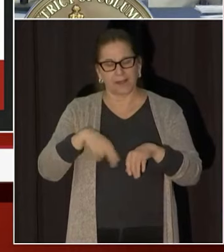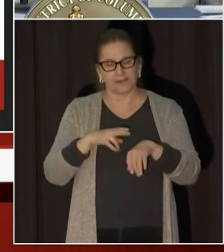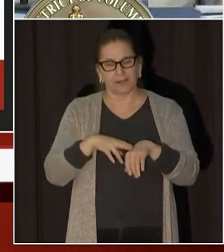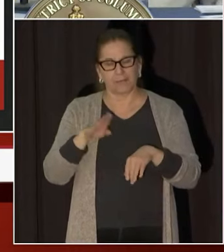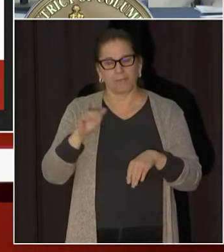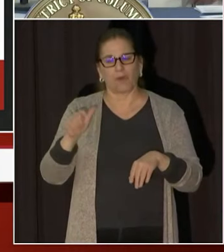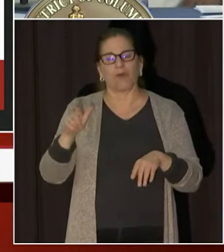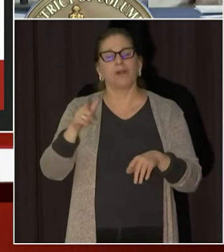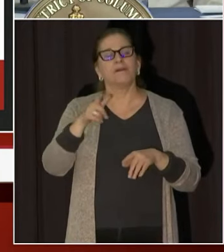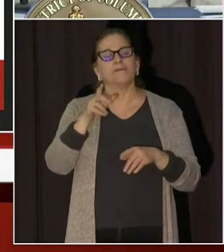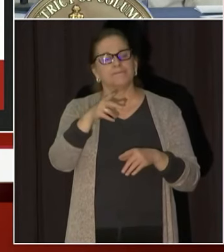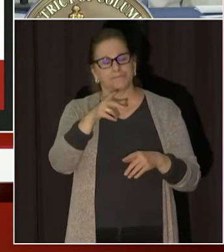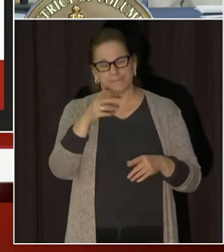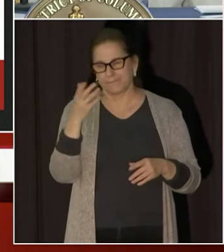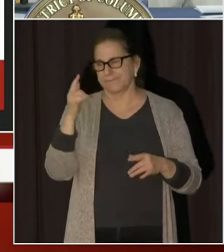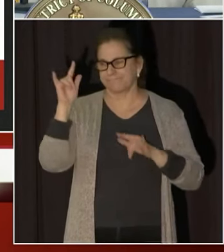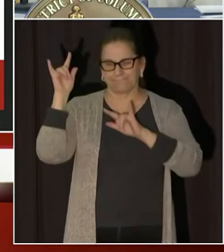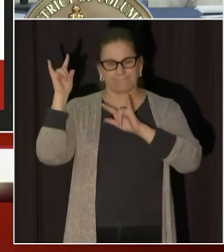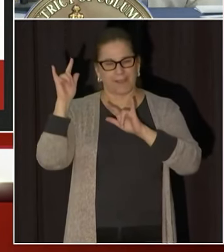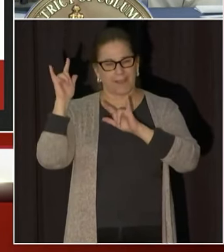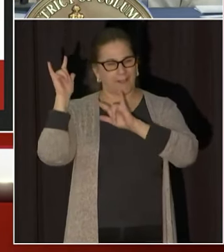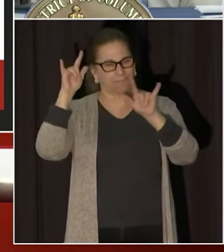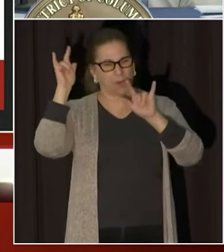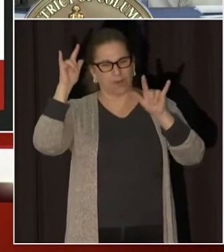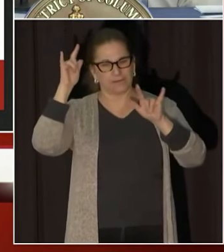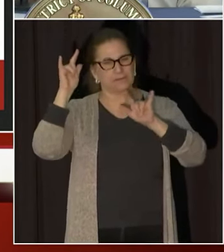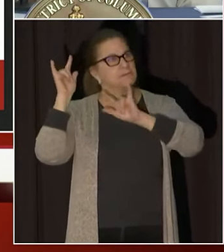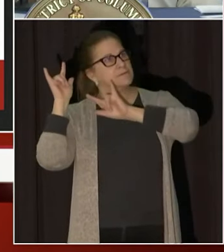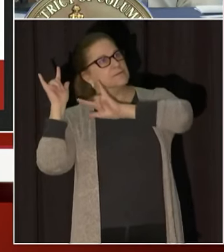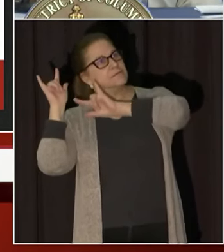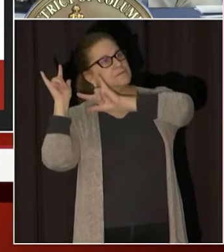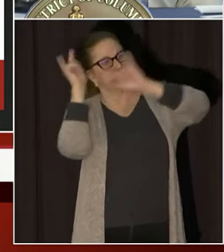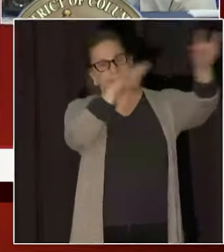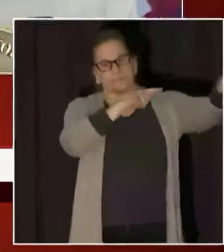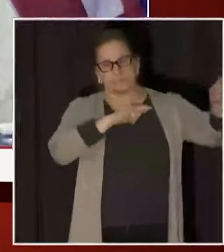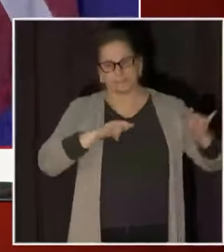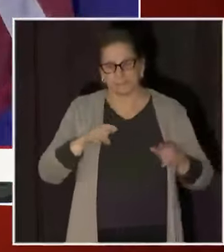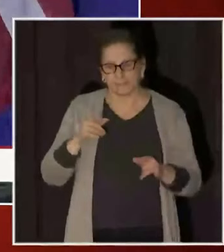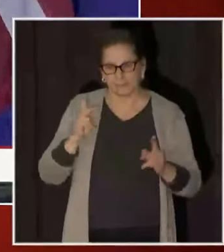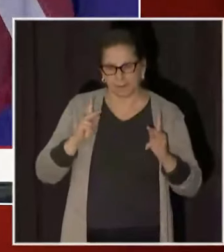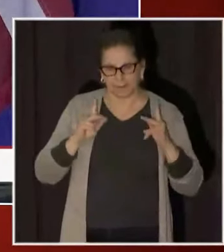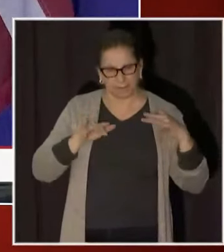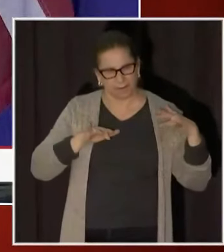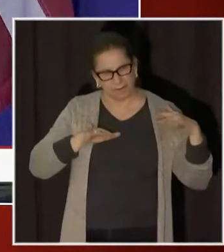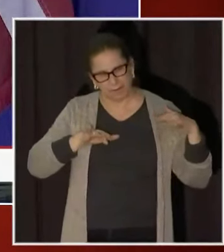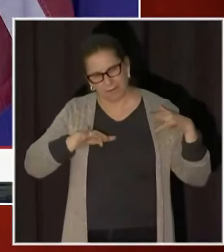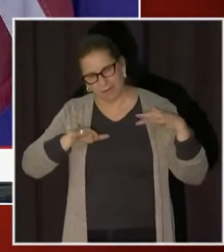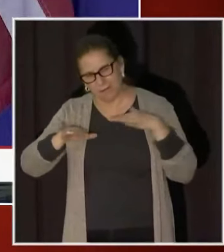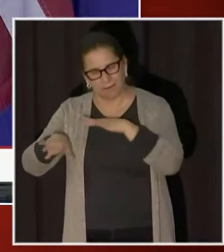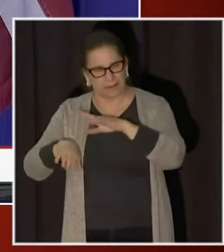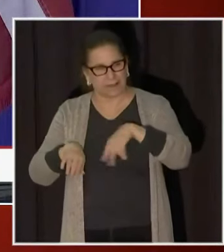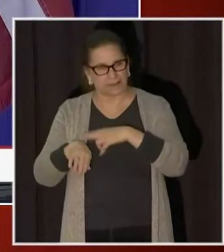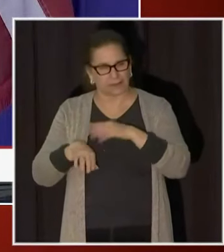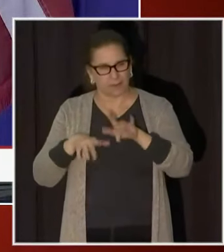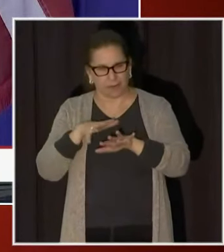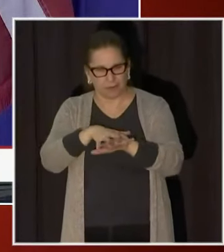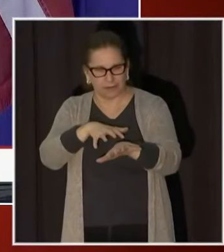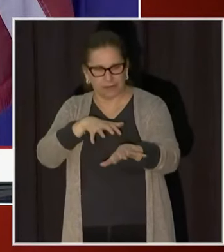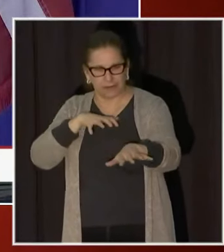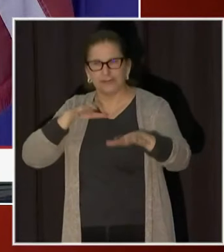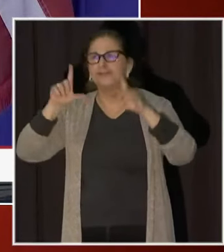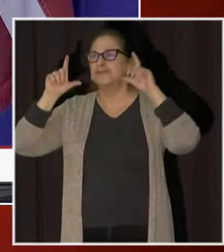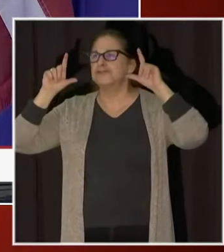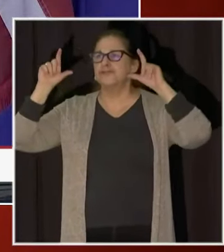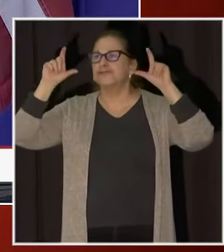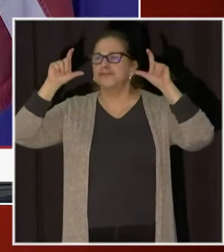just wondered if you could share your thoughts about that. Your question was, can I share my thoughts about people being out on